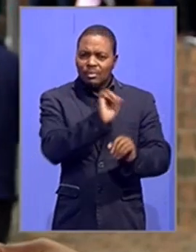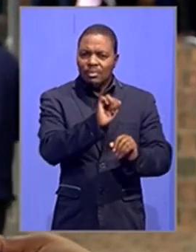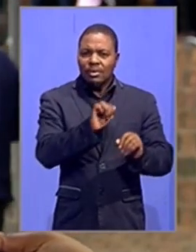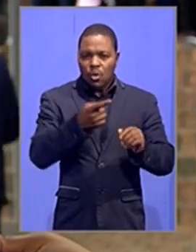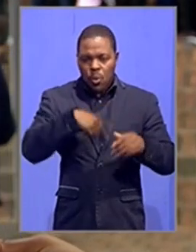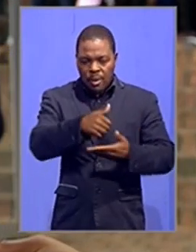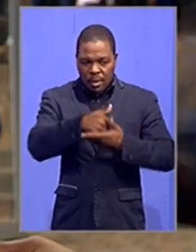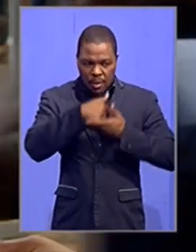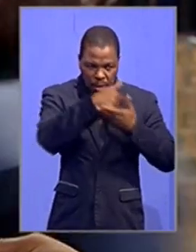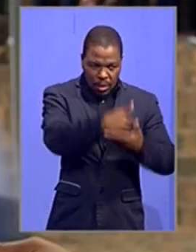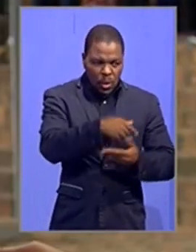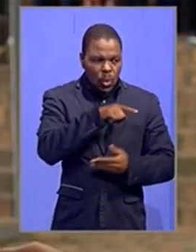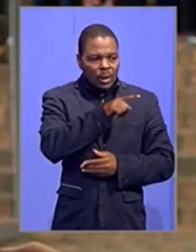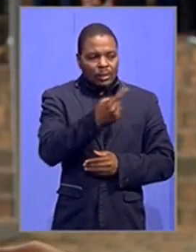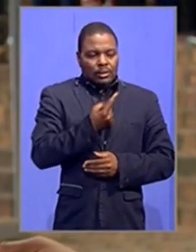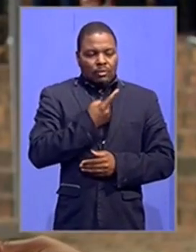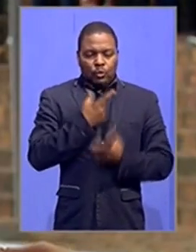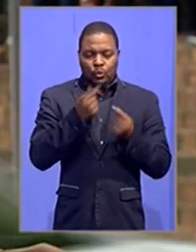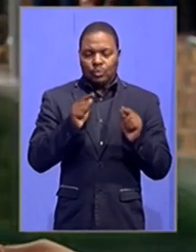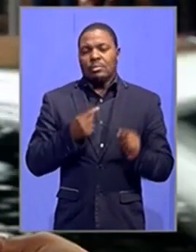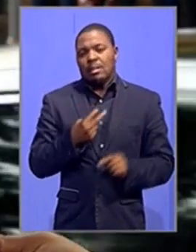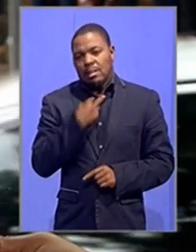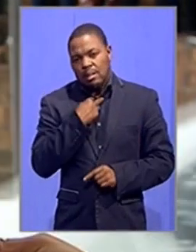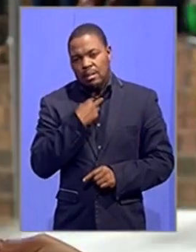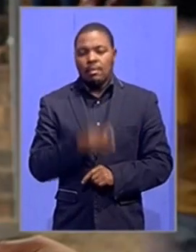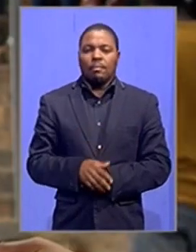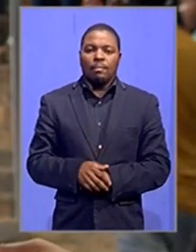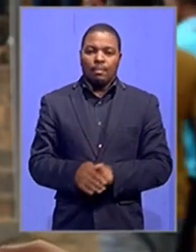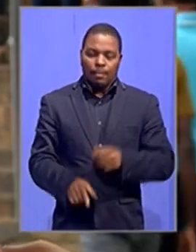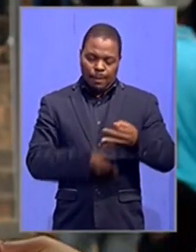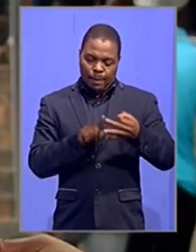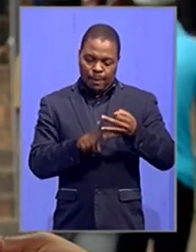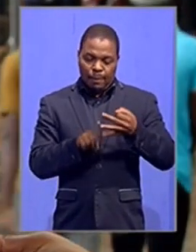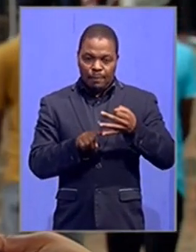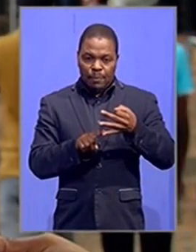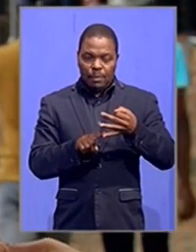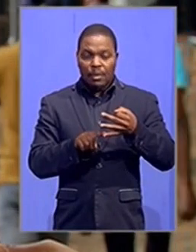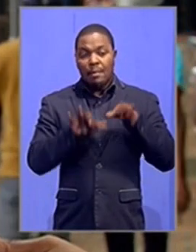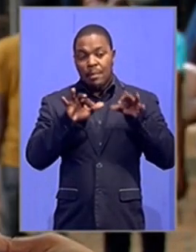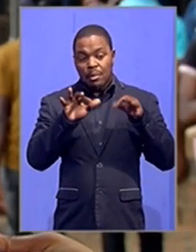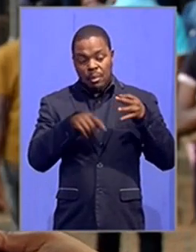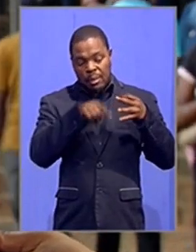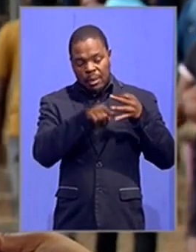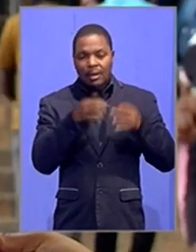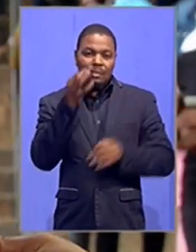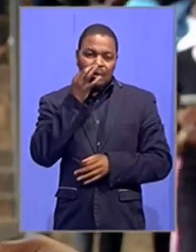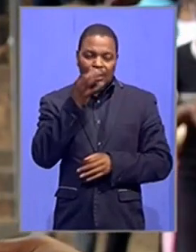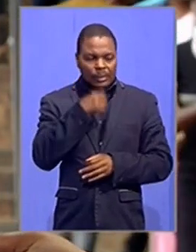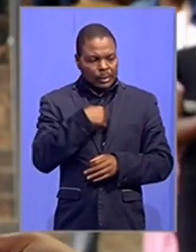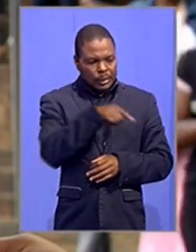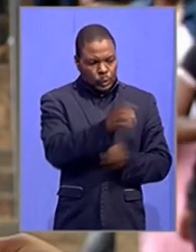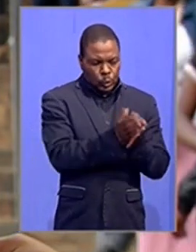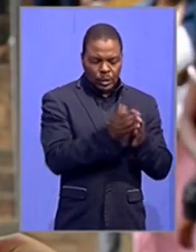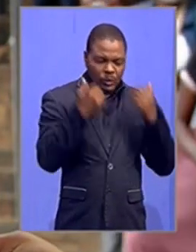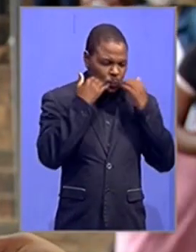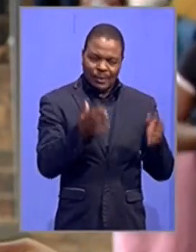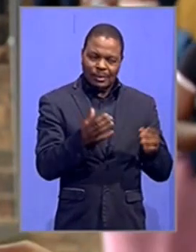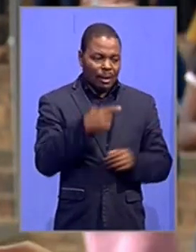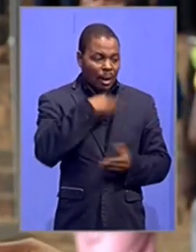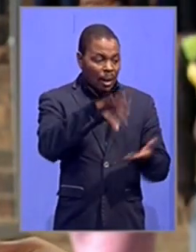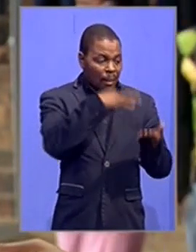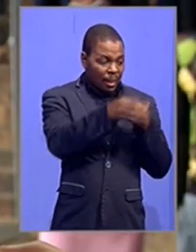some they could not do it on their own. And then we have the category of people that are saying, I don't want this school. It's not a school that